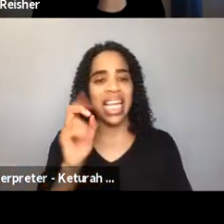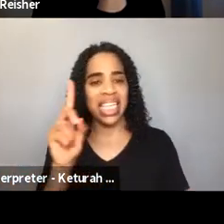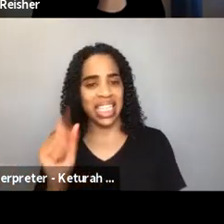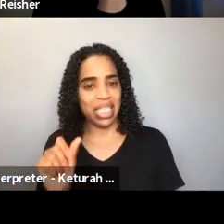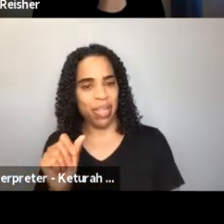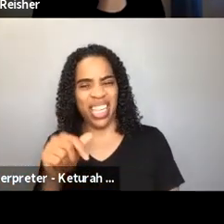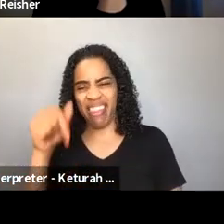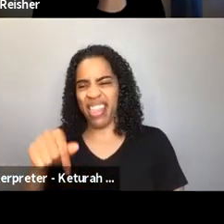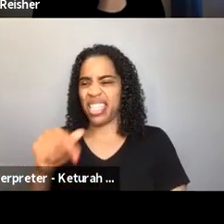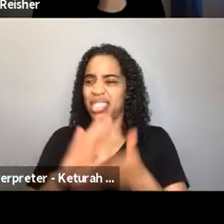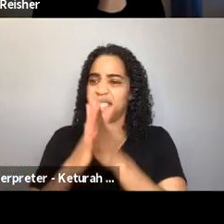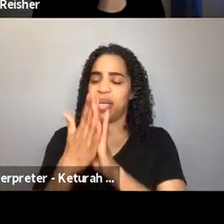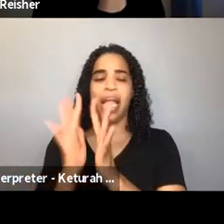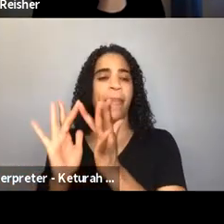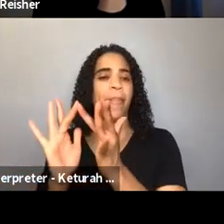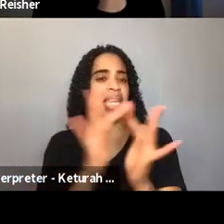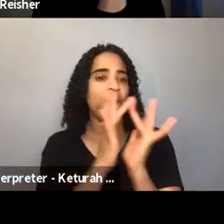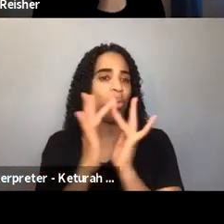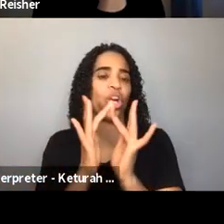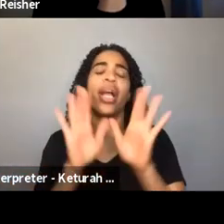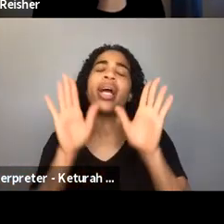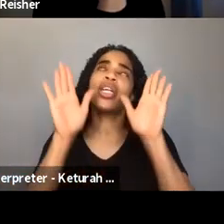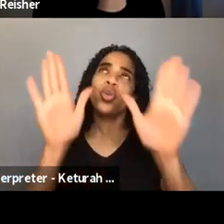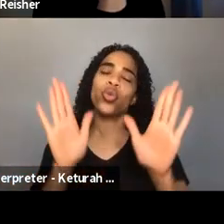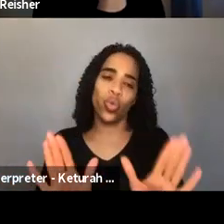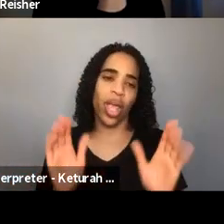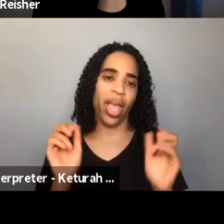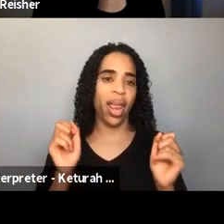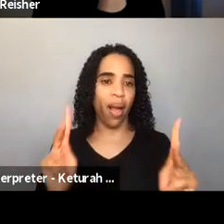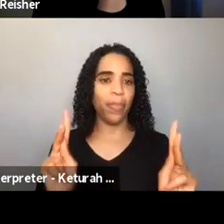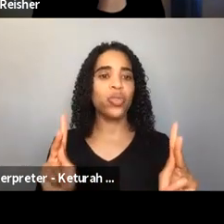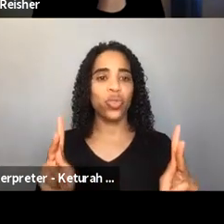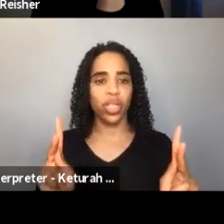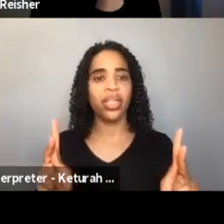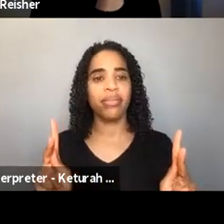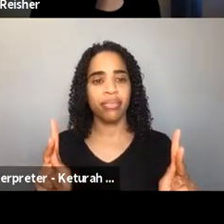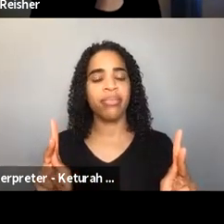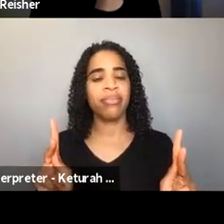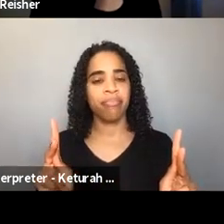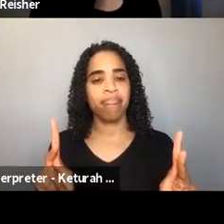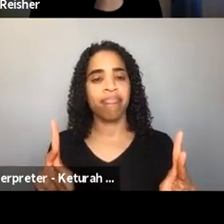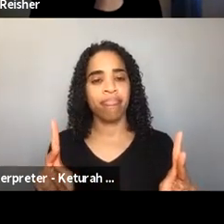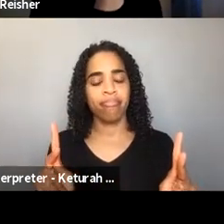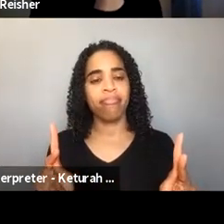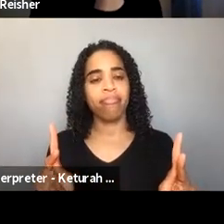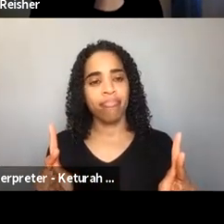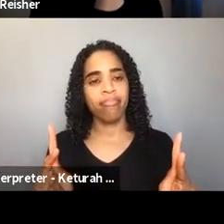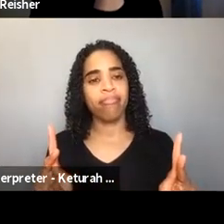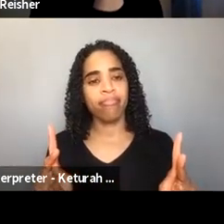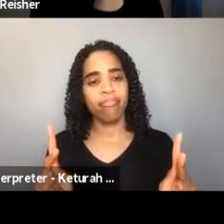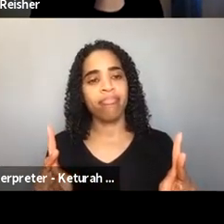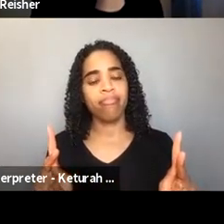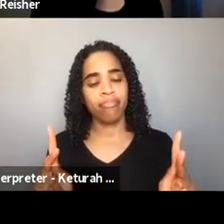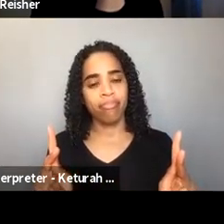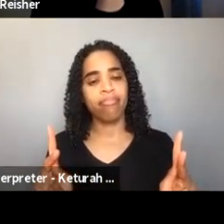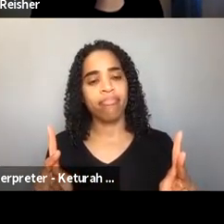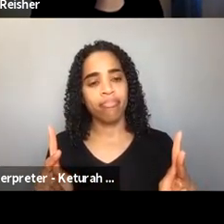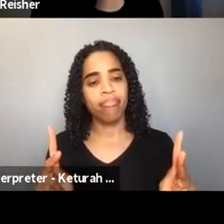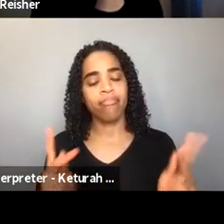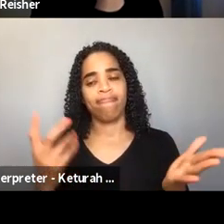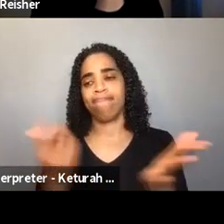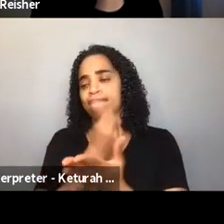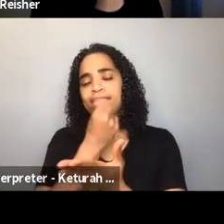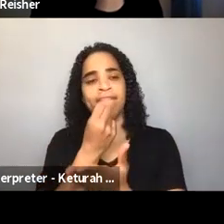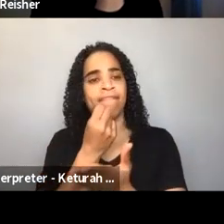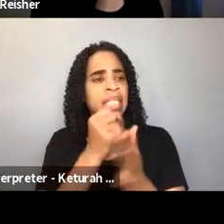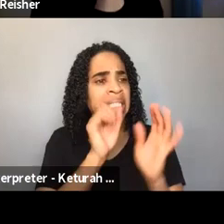network, has really presented a great opportunity to advance the opportunity to get